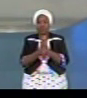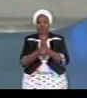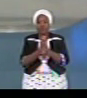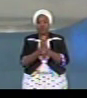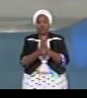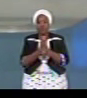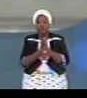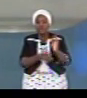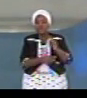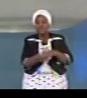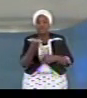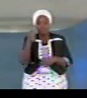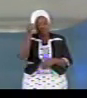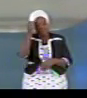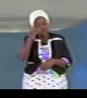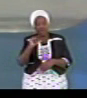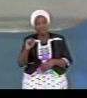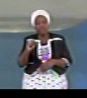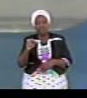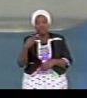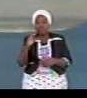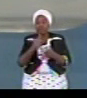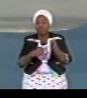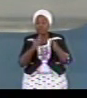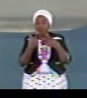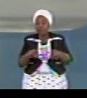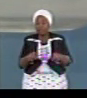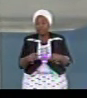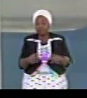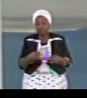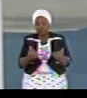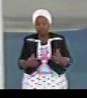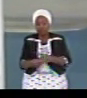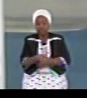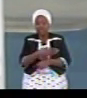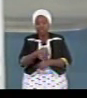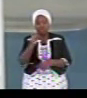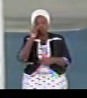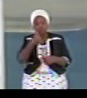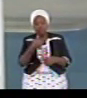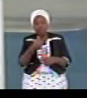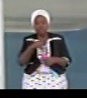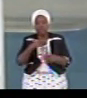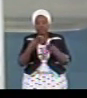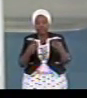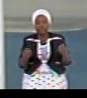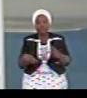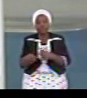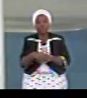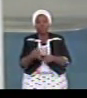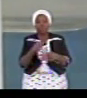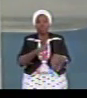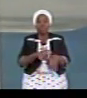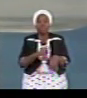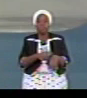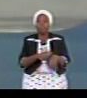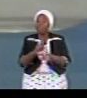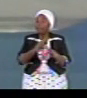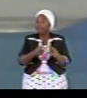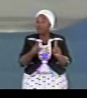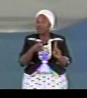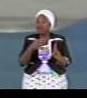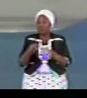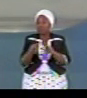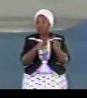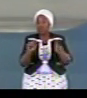were thinking of what was going to take place today and tomorrow in a few days' time. But the